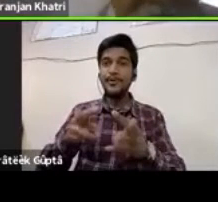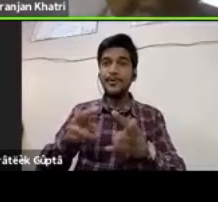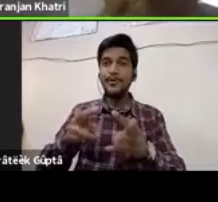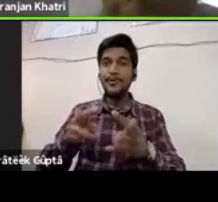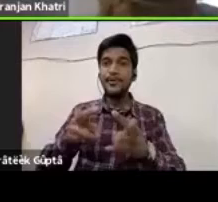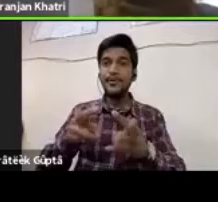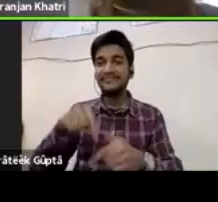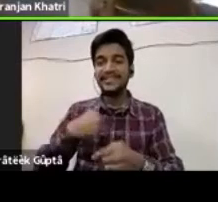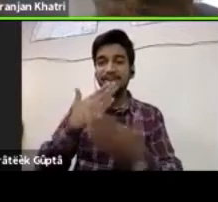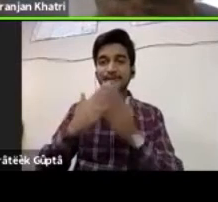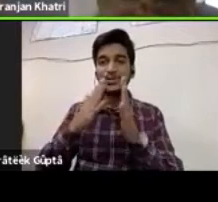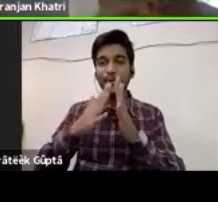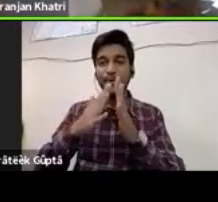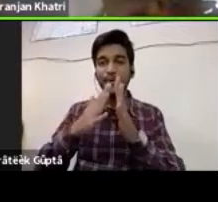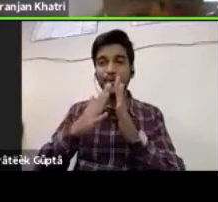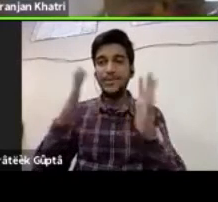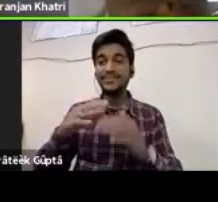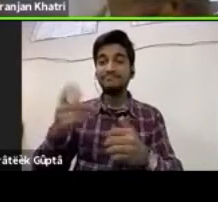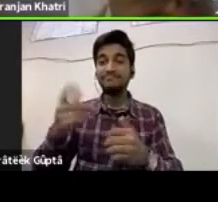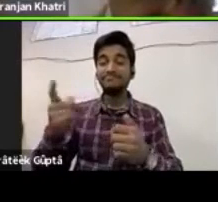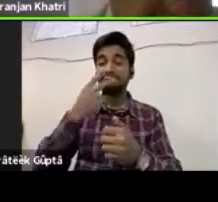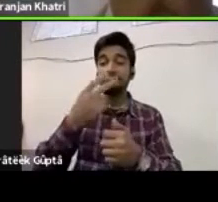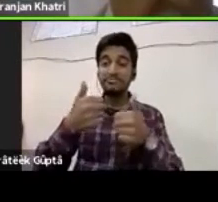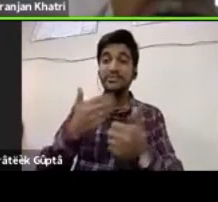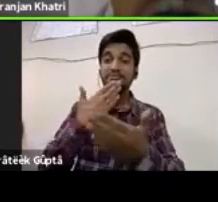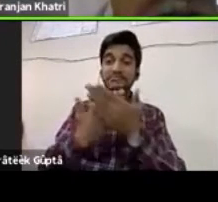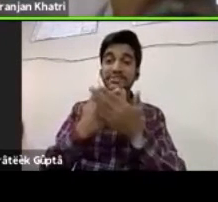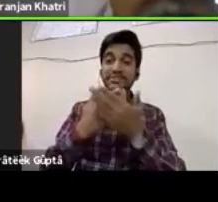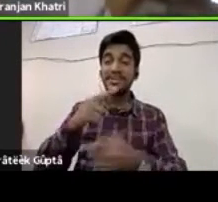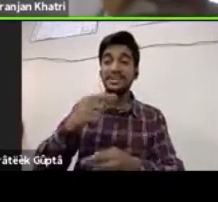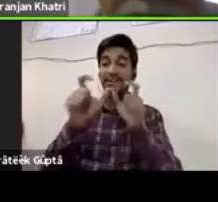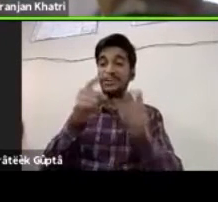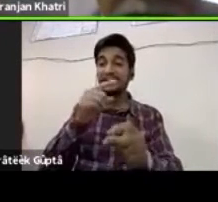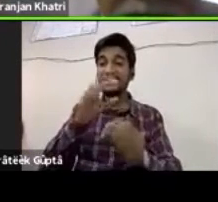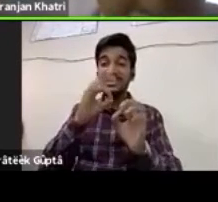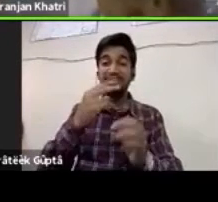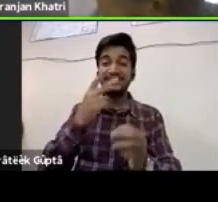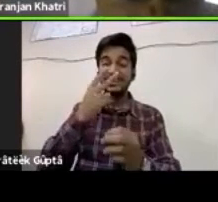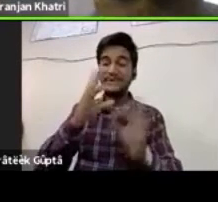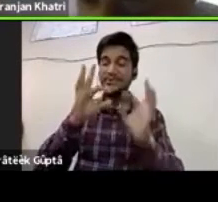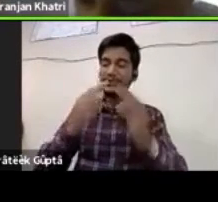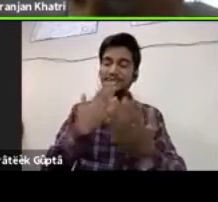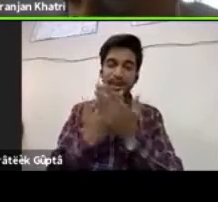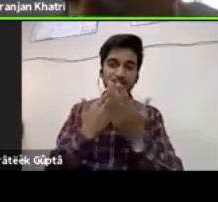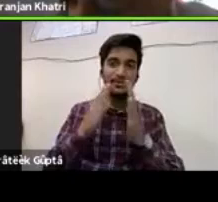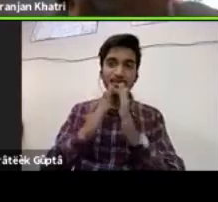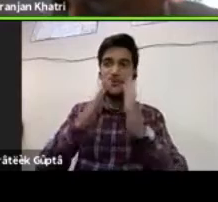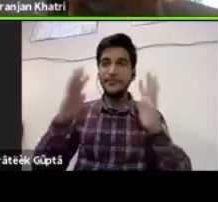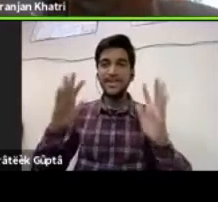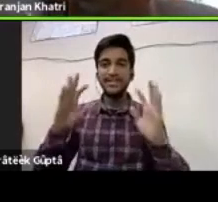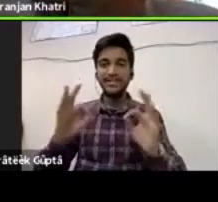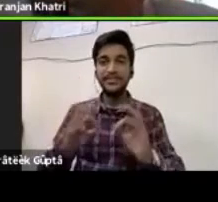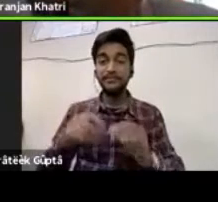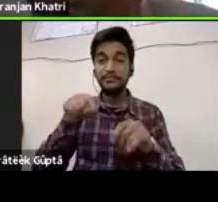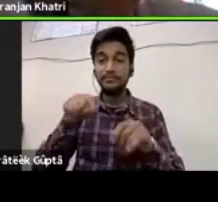Thank you, Dhanya. That was very inspiring. Thank you once again. And now may I request